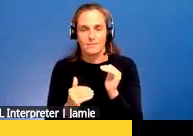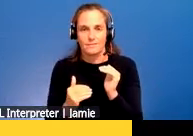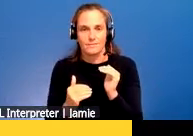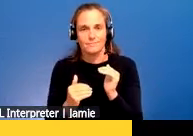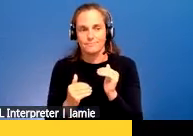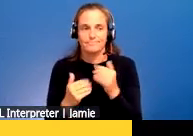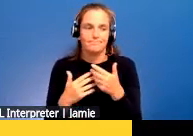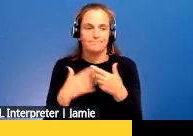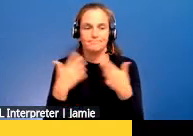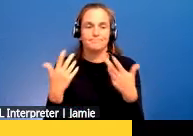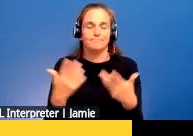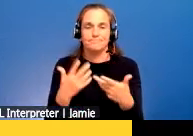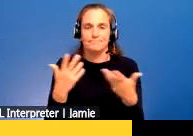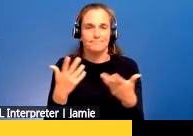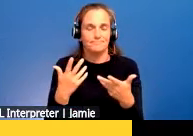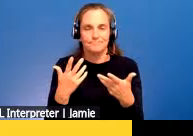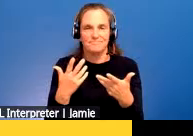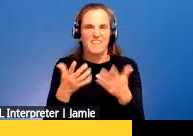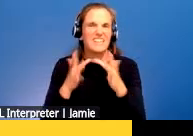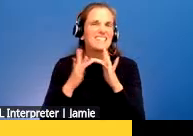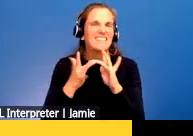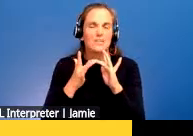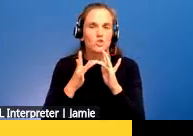uh, digital interface.